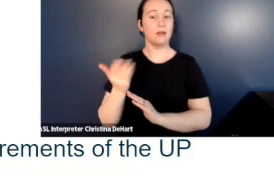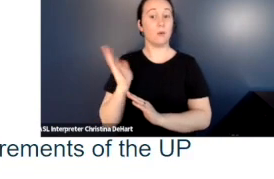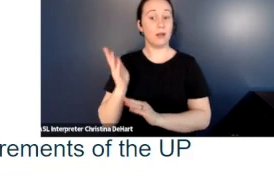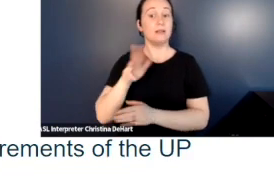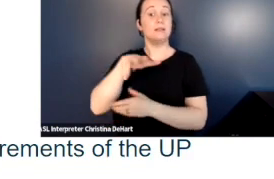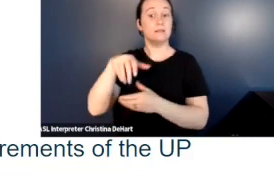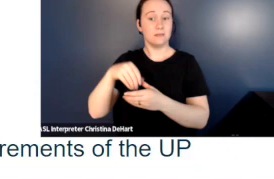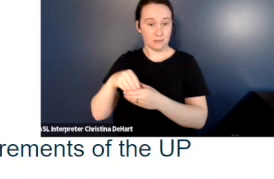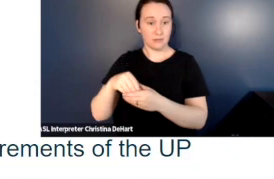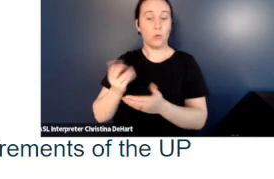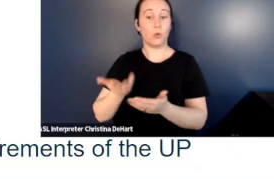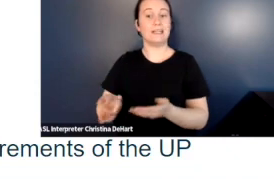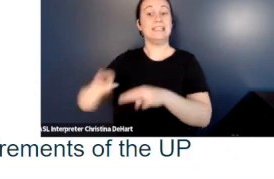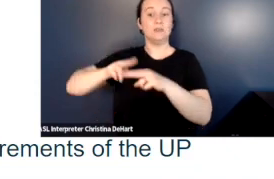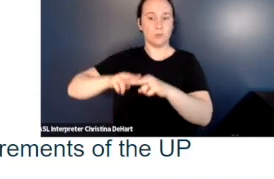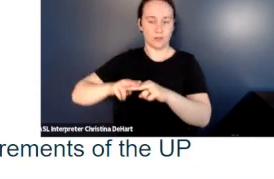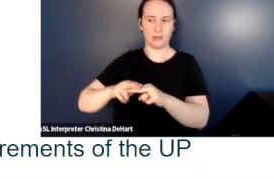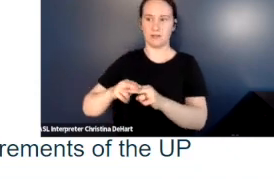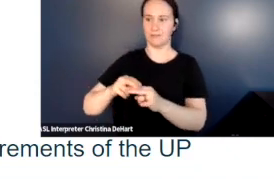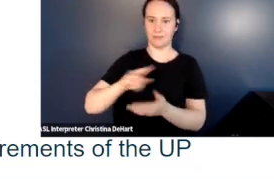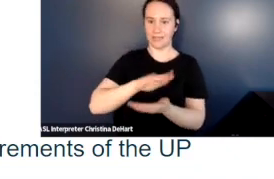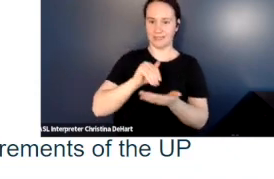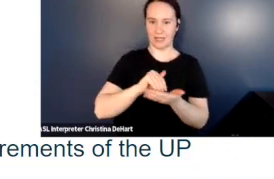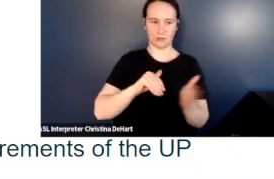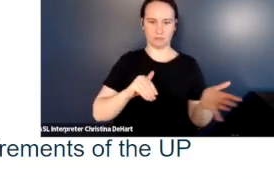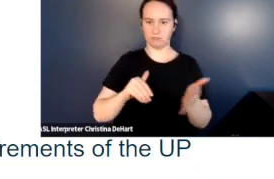increase the onboarding of centers and